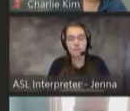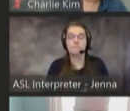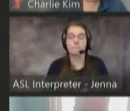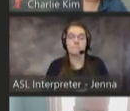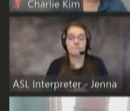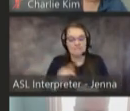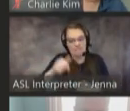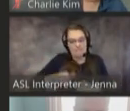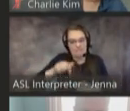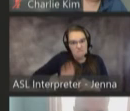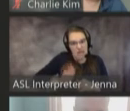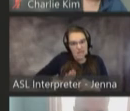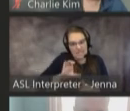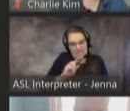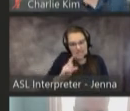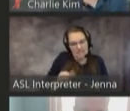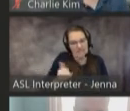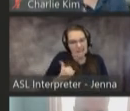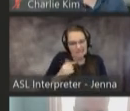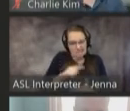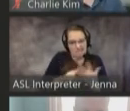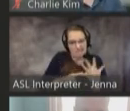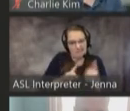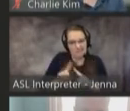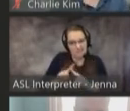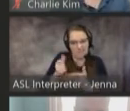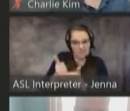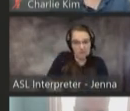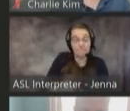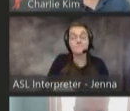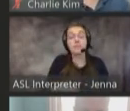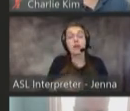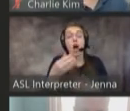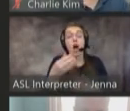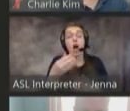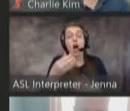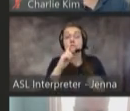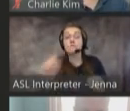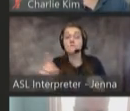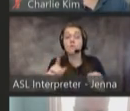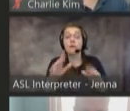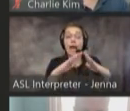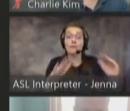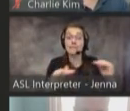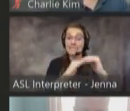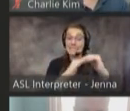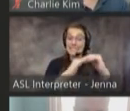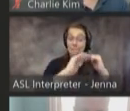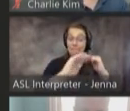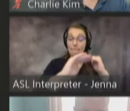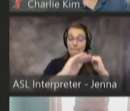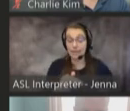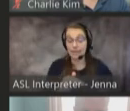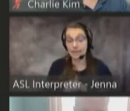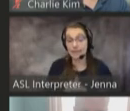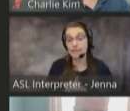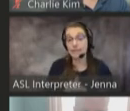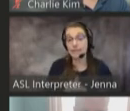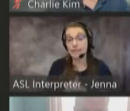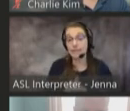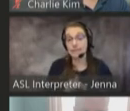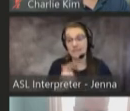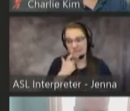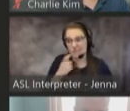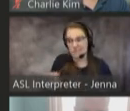that in multiple facets. The Office of Housing Stability that Patricia mentioned and that we talked about at the forum, they actually do